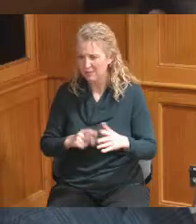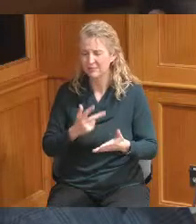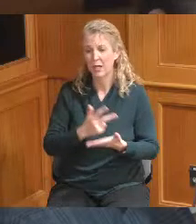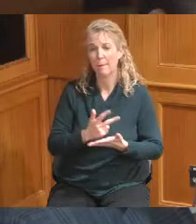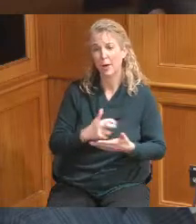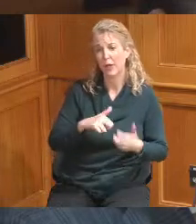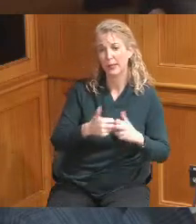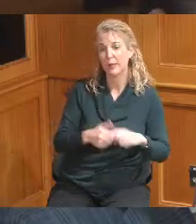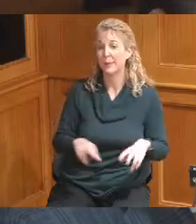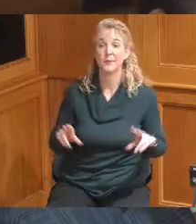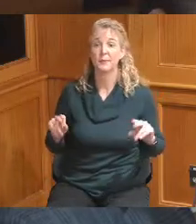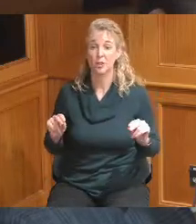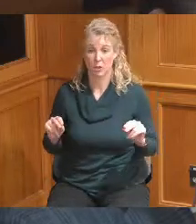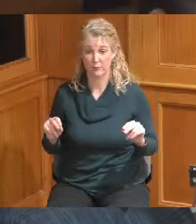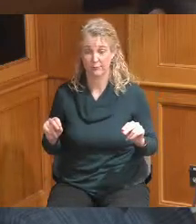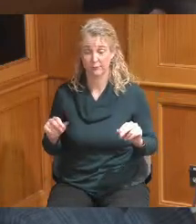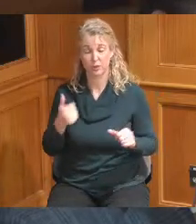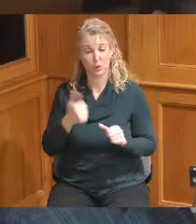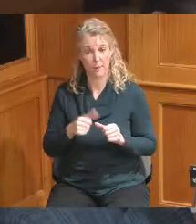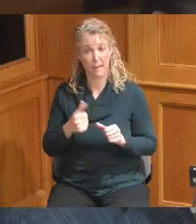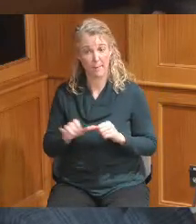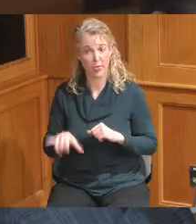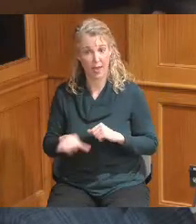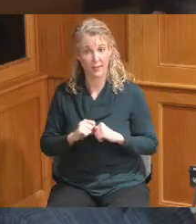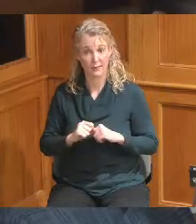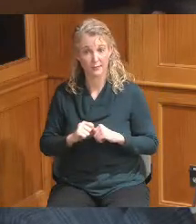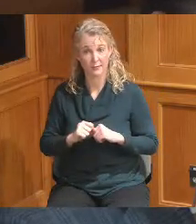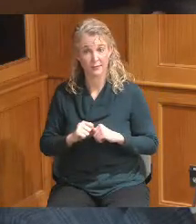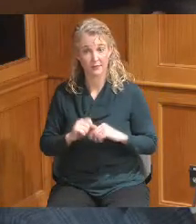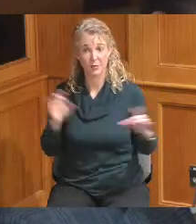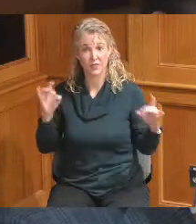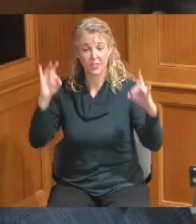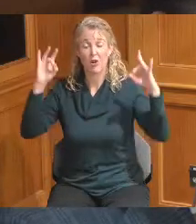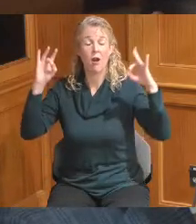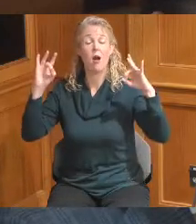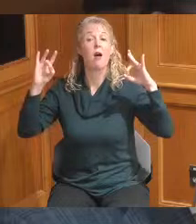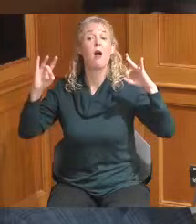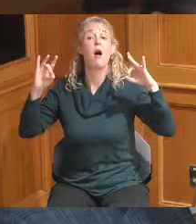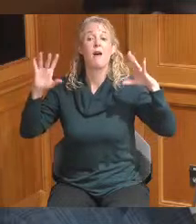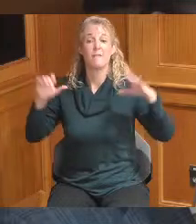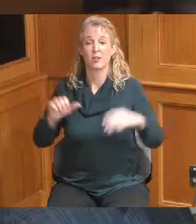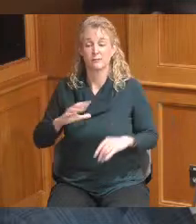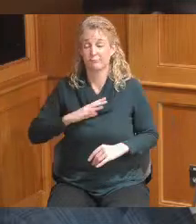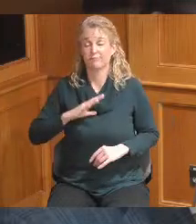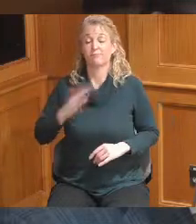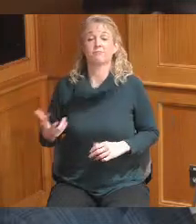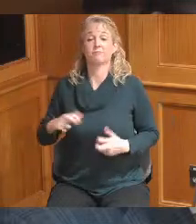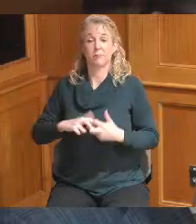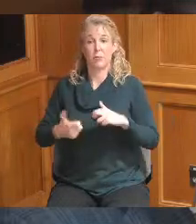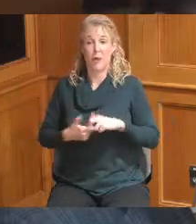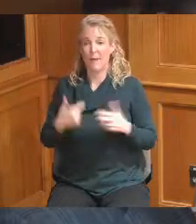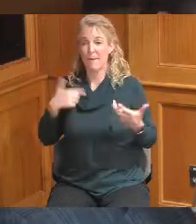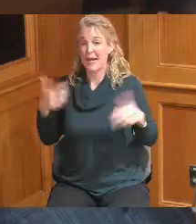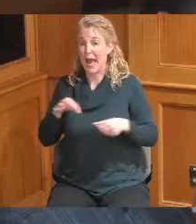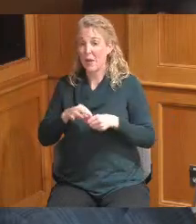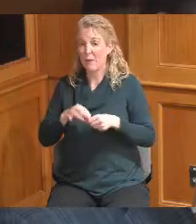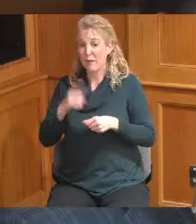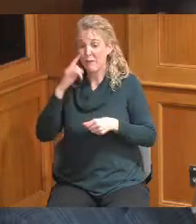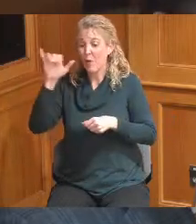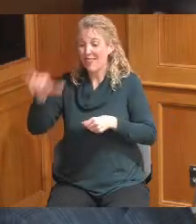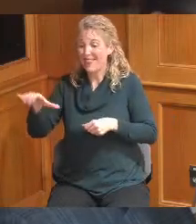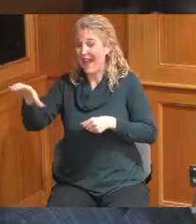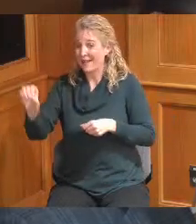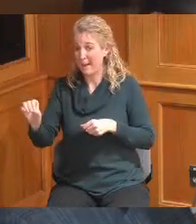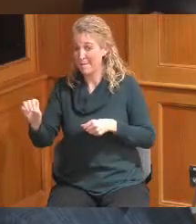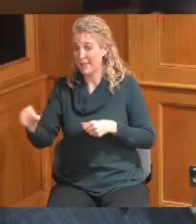problem. It was an outlandish problem, and I want to make sure I'm not voting for the company to